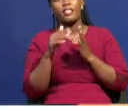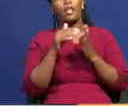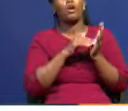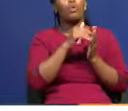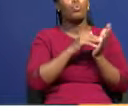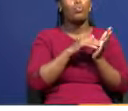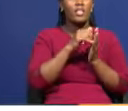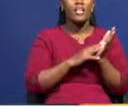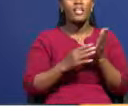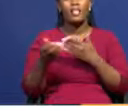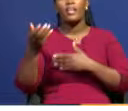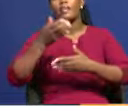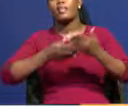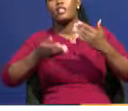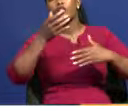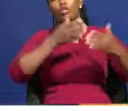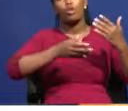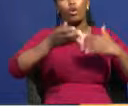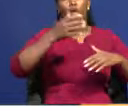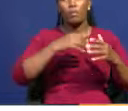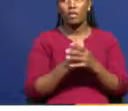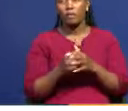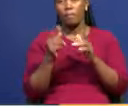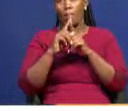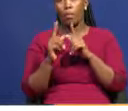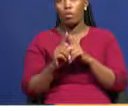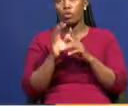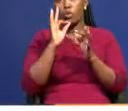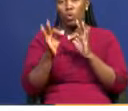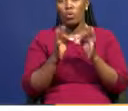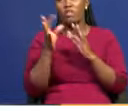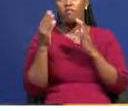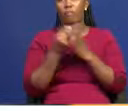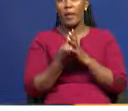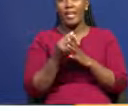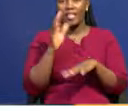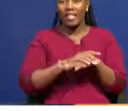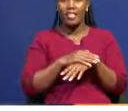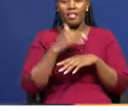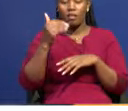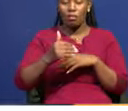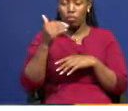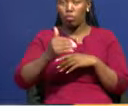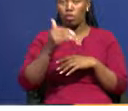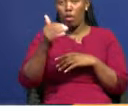Mm-hmm. Okay. And when mm-hmm. the income is constant for everybody,